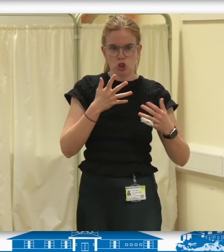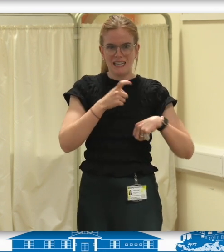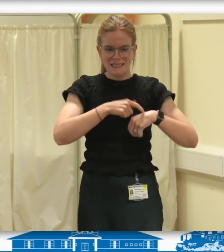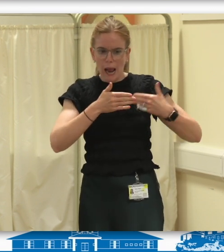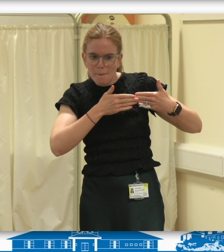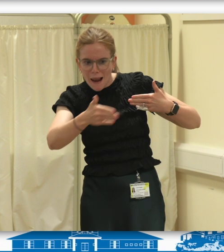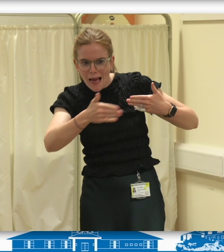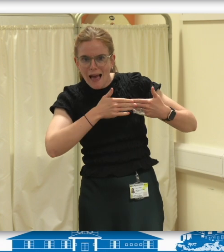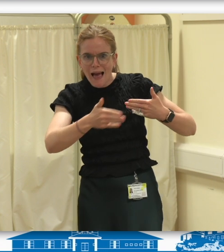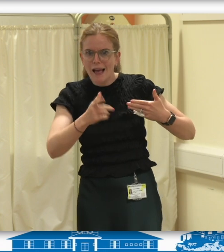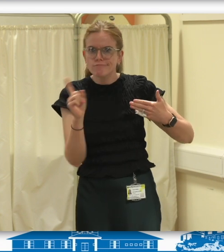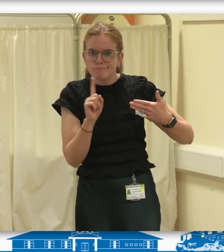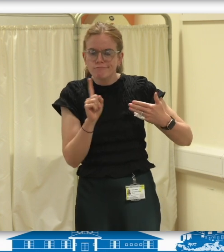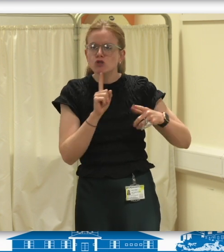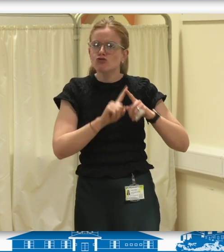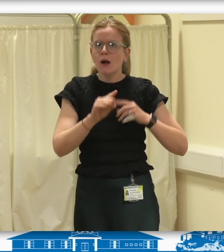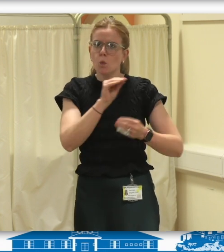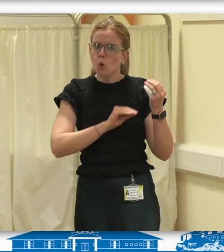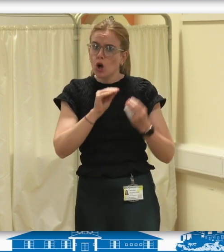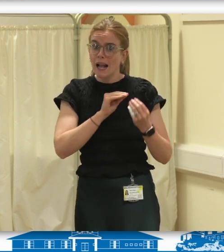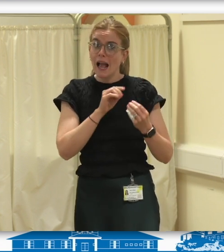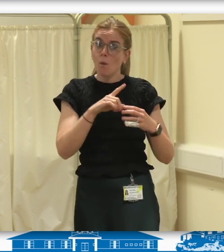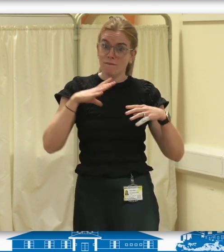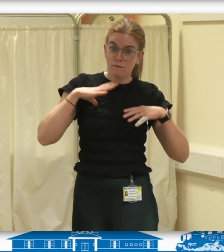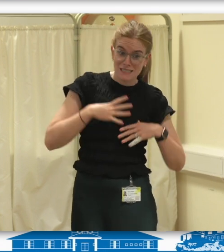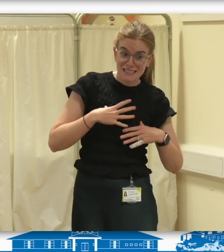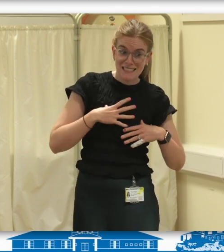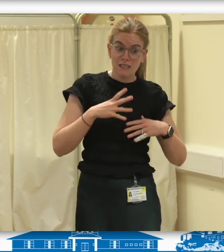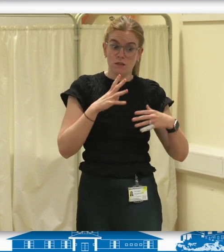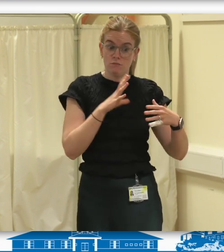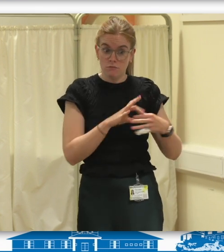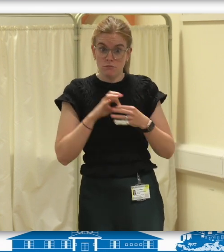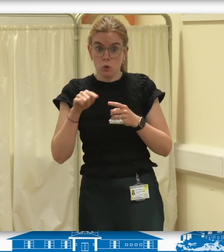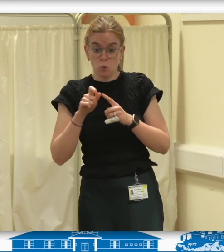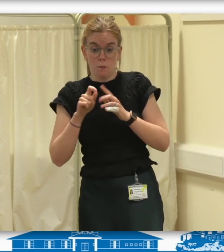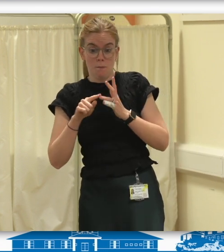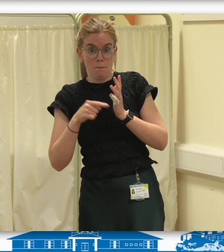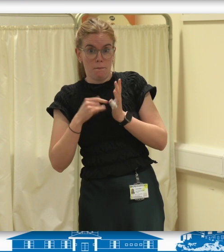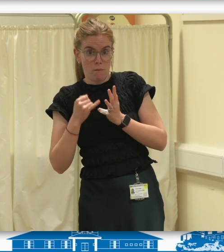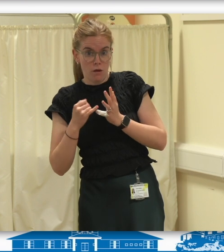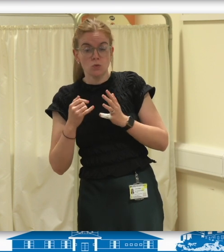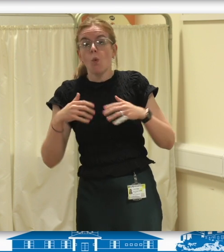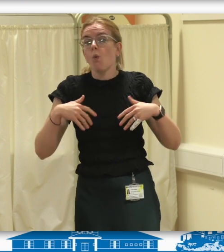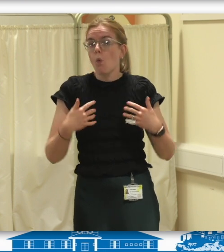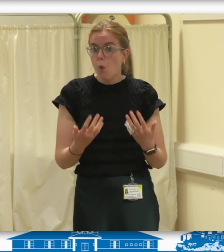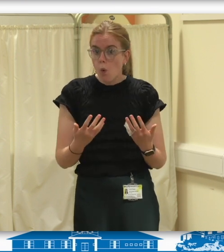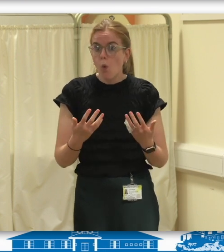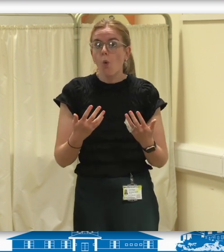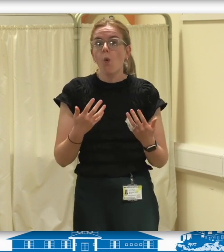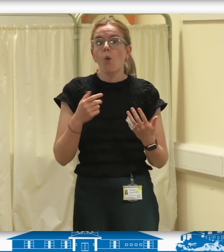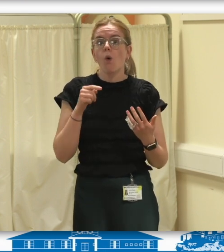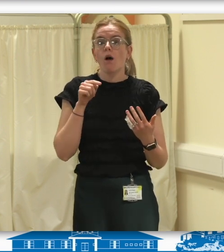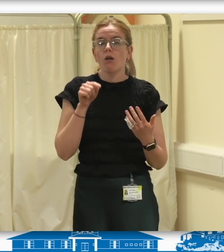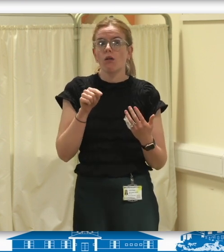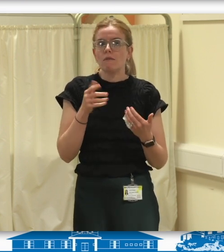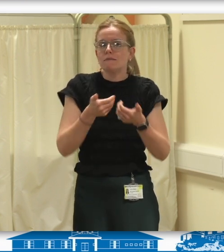and try and establish whether the fatigue is due to the POTS or whether it's different and separate to